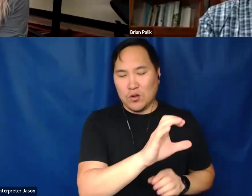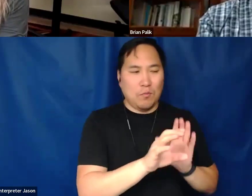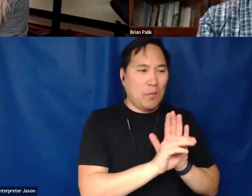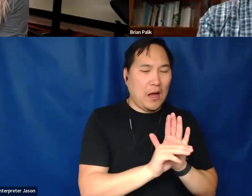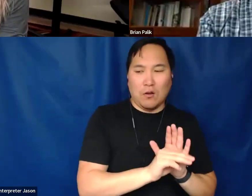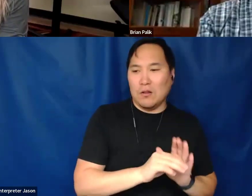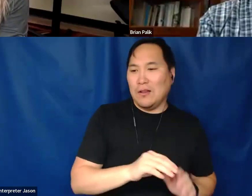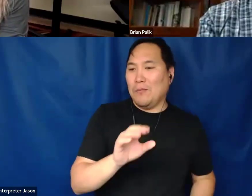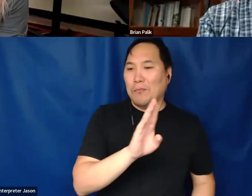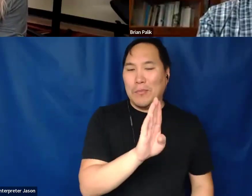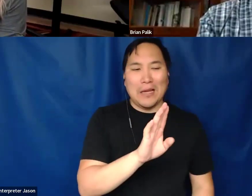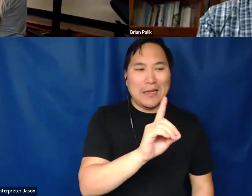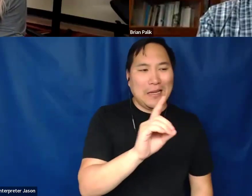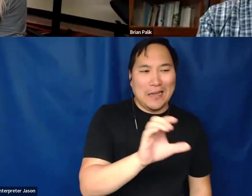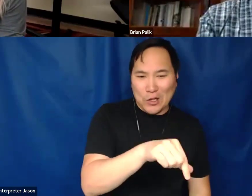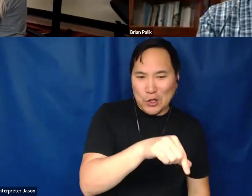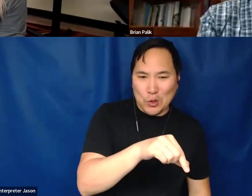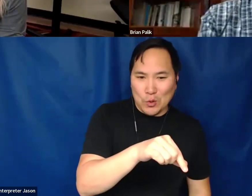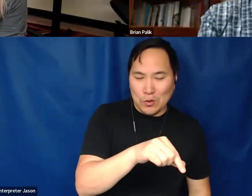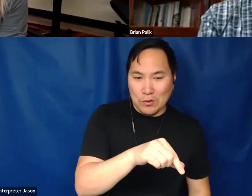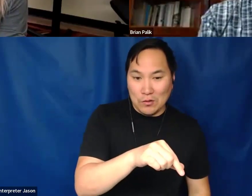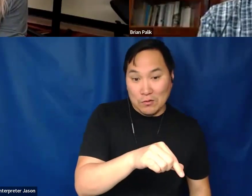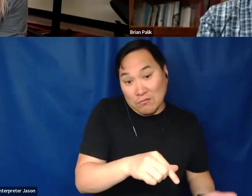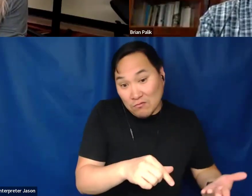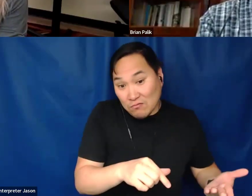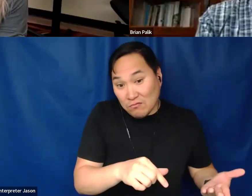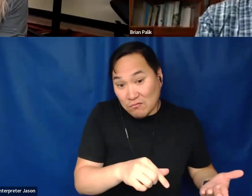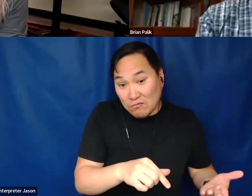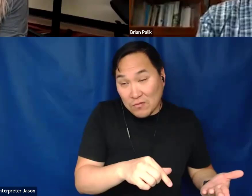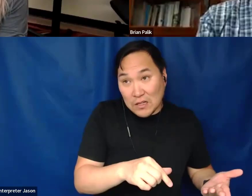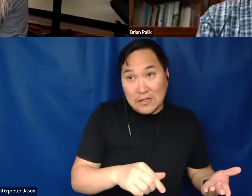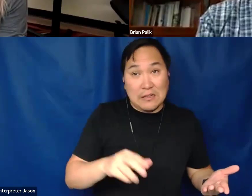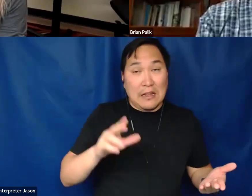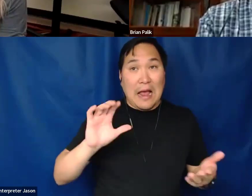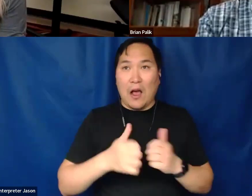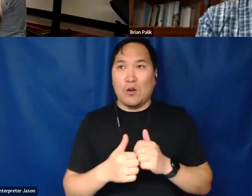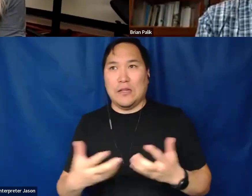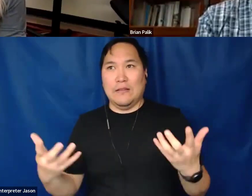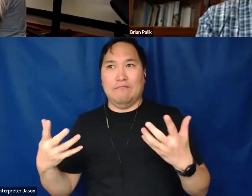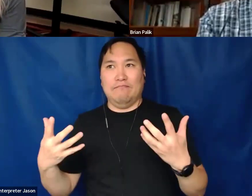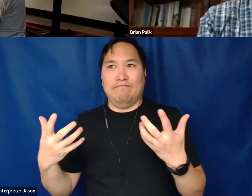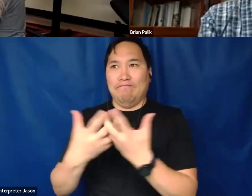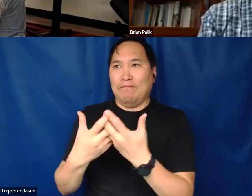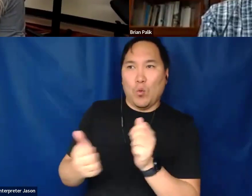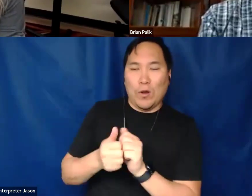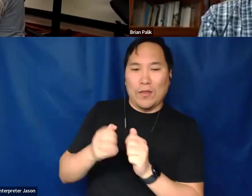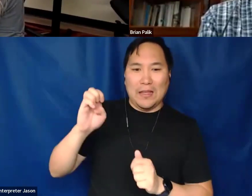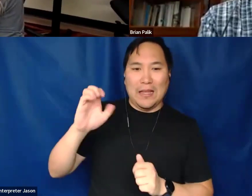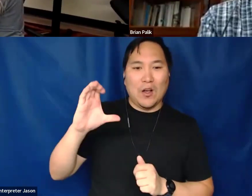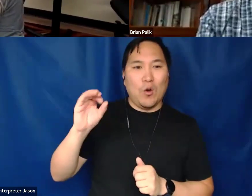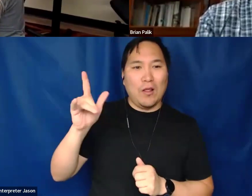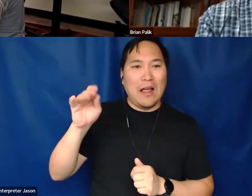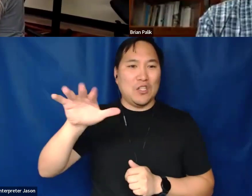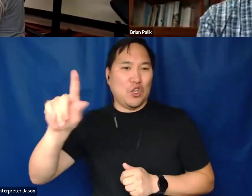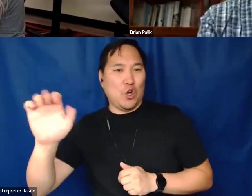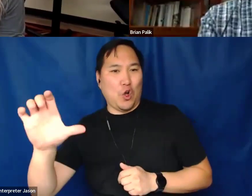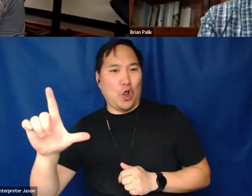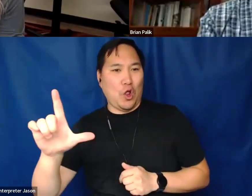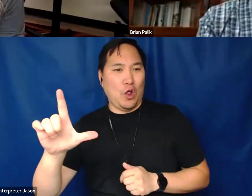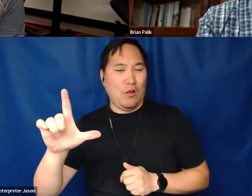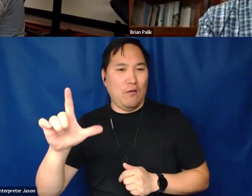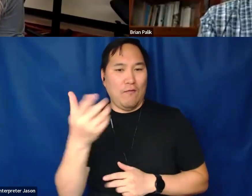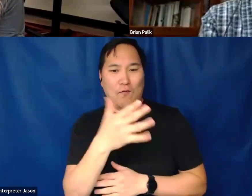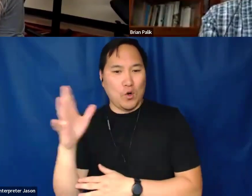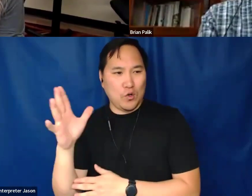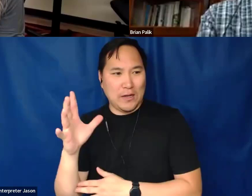BDQ, have any use in the ecological silviculture paradigm? So you're talking about kind of starting with ecological forestry, but then bringing in maybe some of